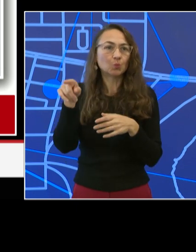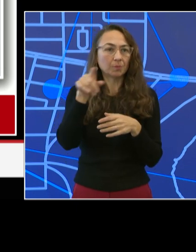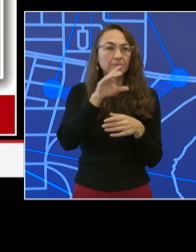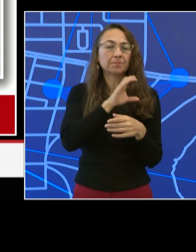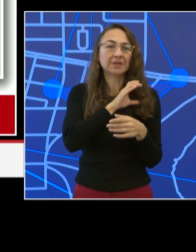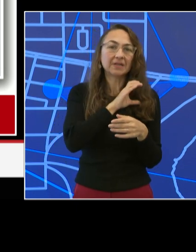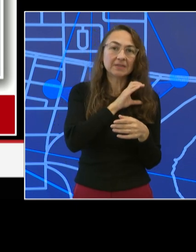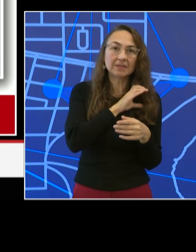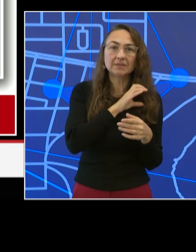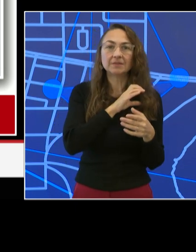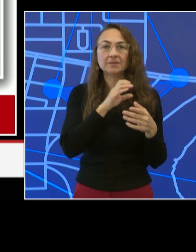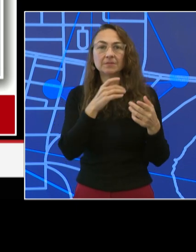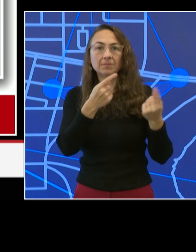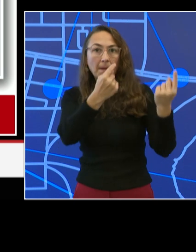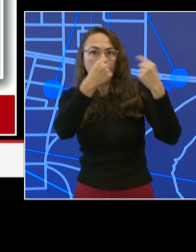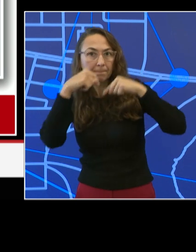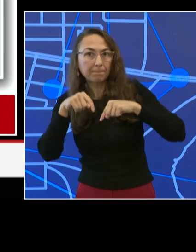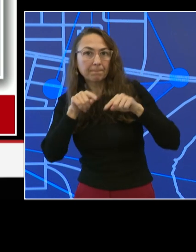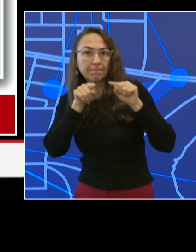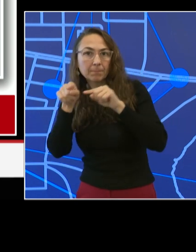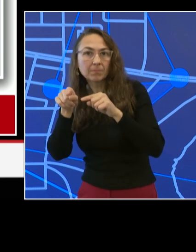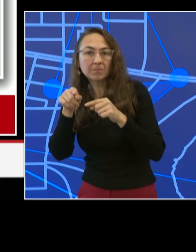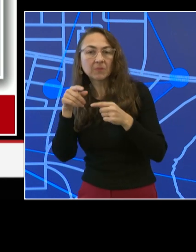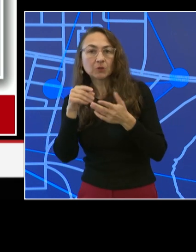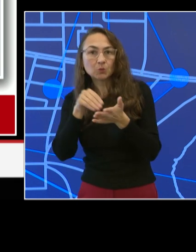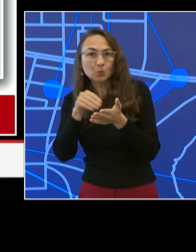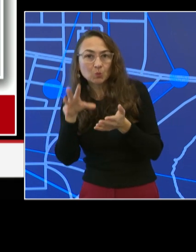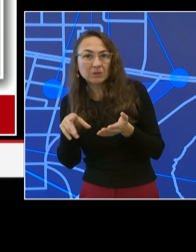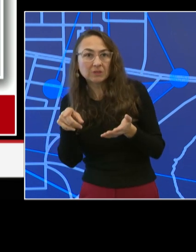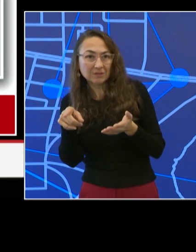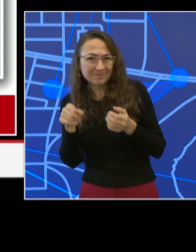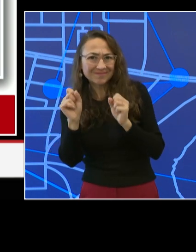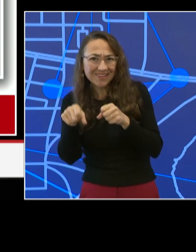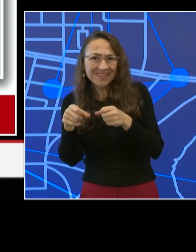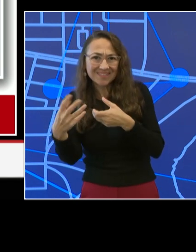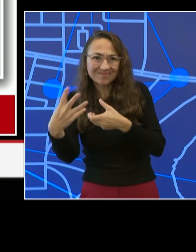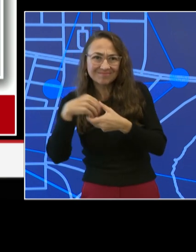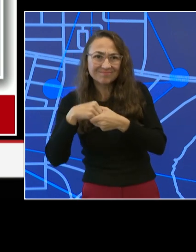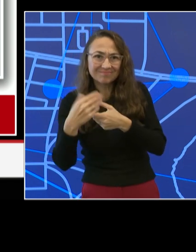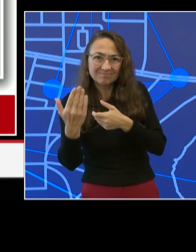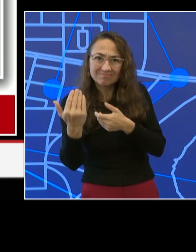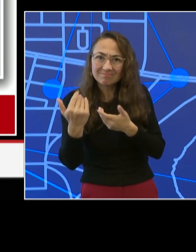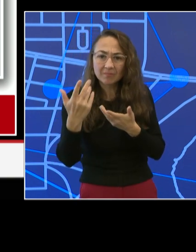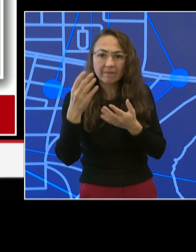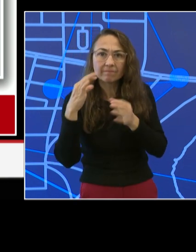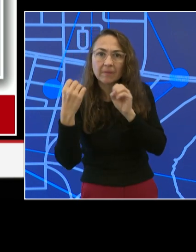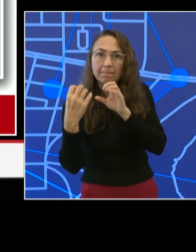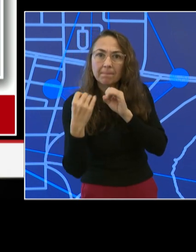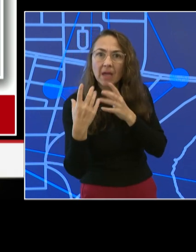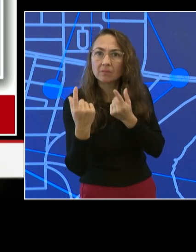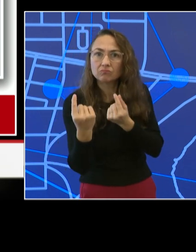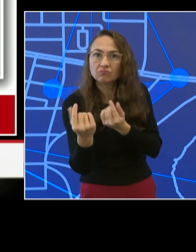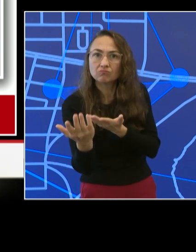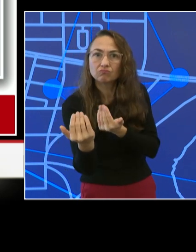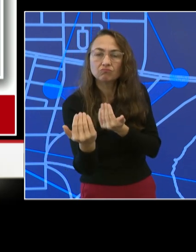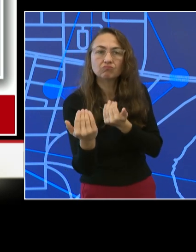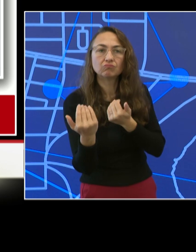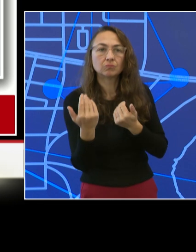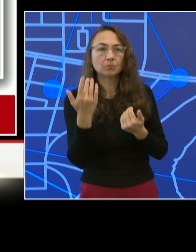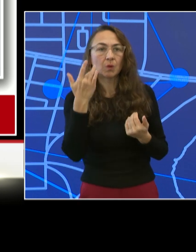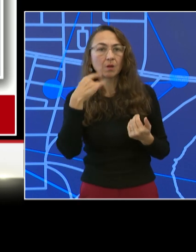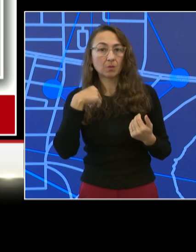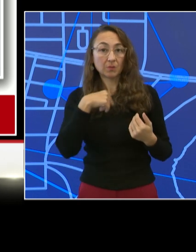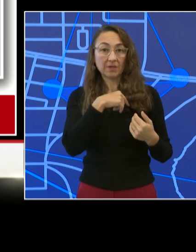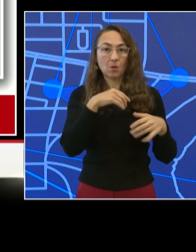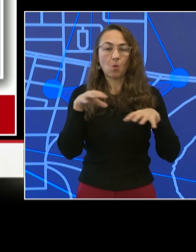students also have a stake and a say in how we are addressing crime across the city. It's also why we host the Community Engagement